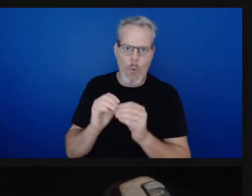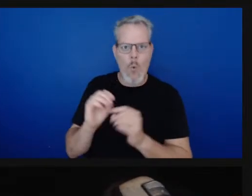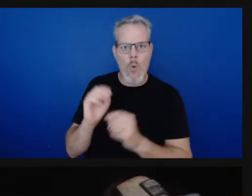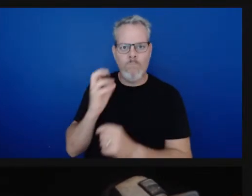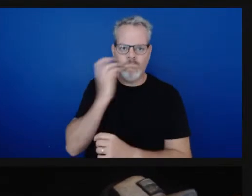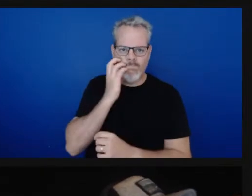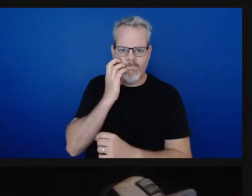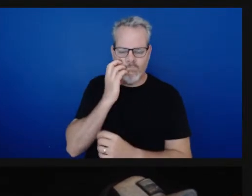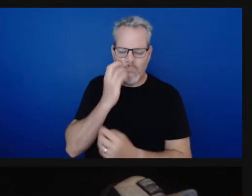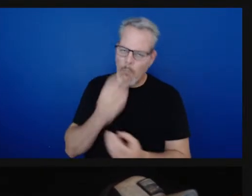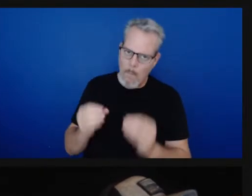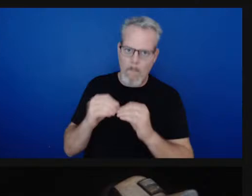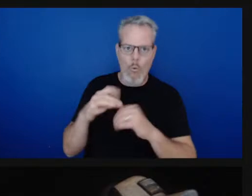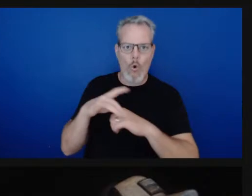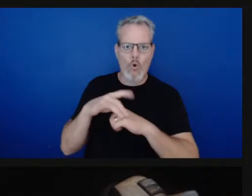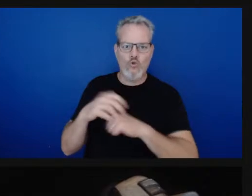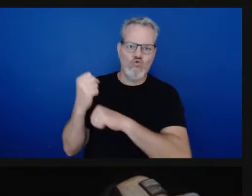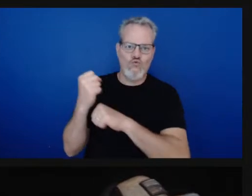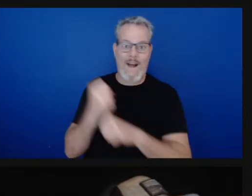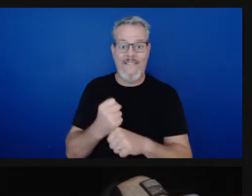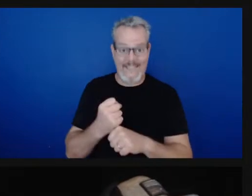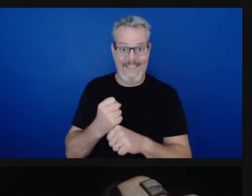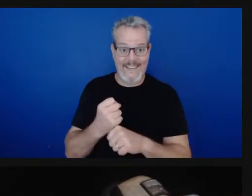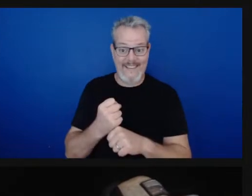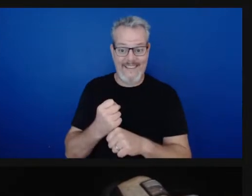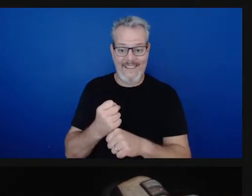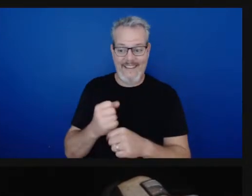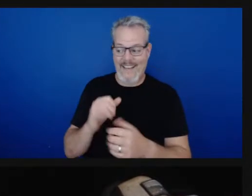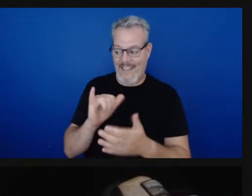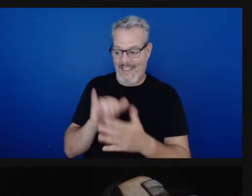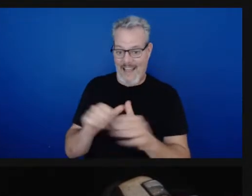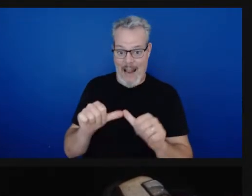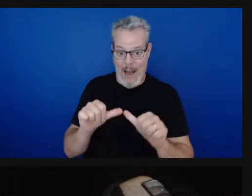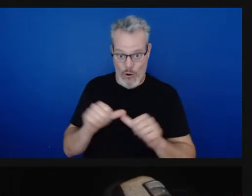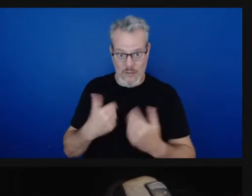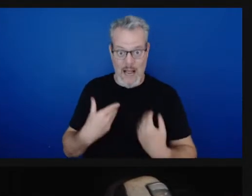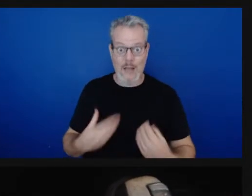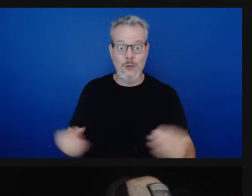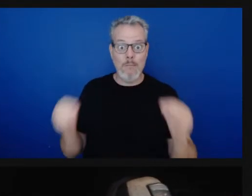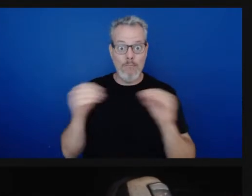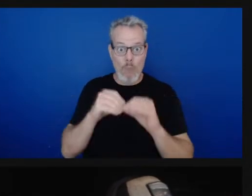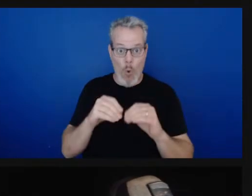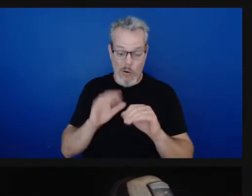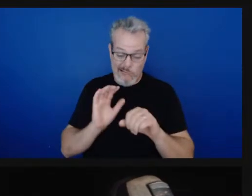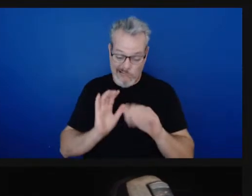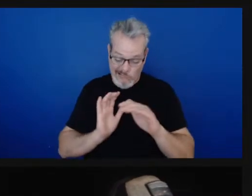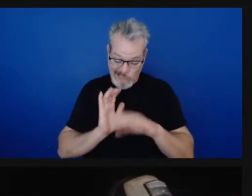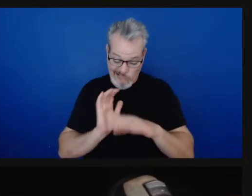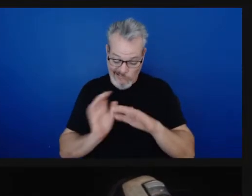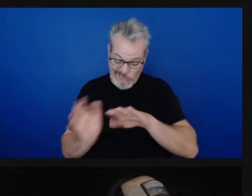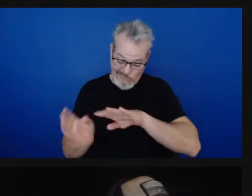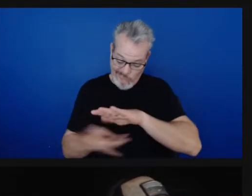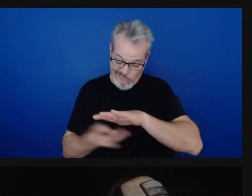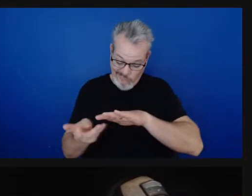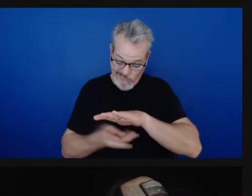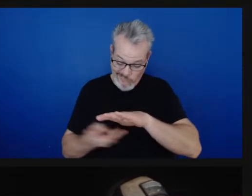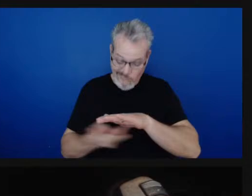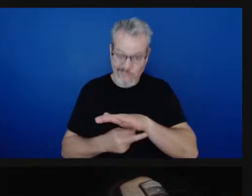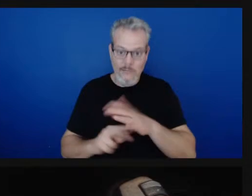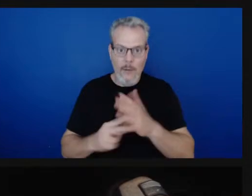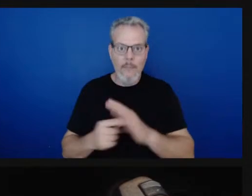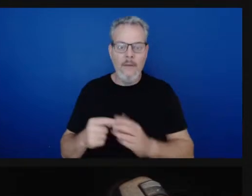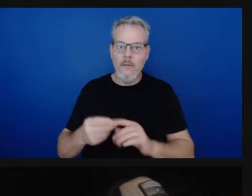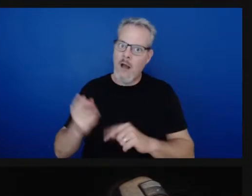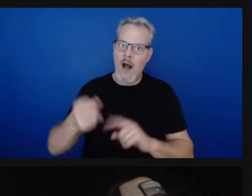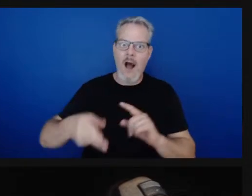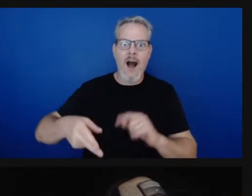more gravity. And so therefore, areas that have more injections end up having higher gravity. Very, very small amounts,